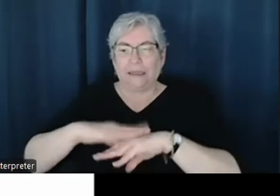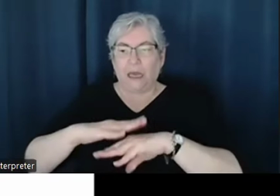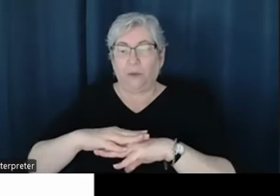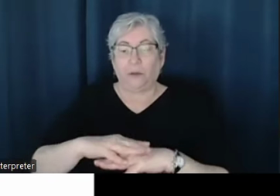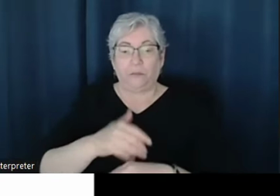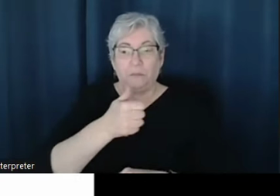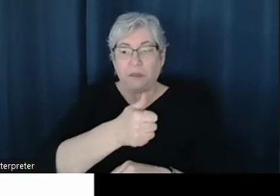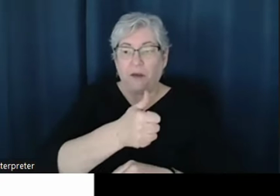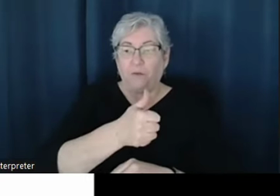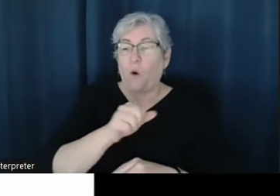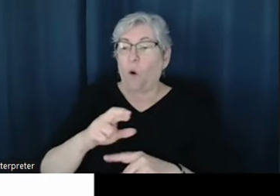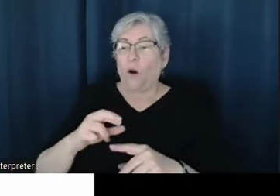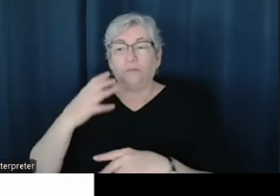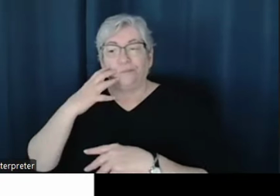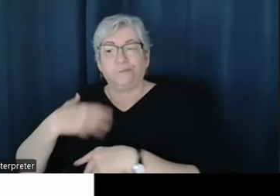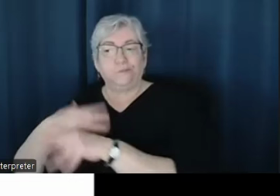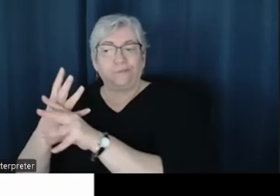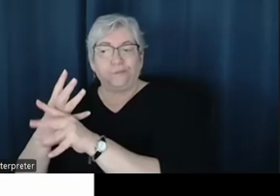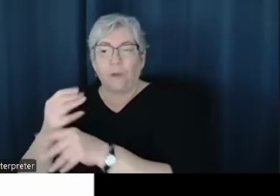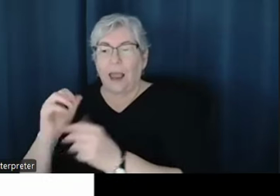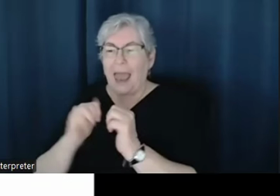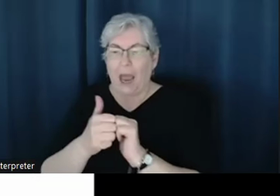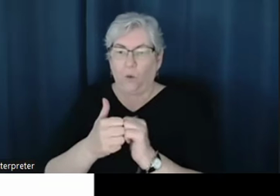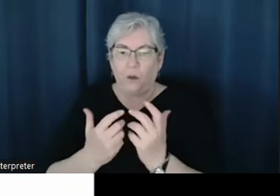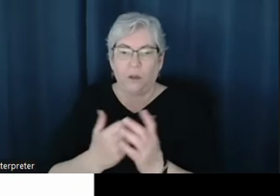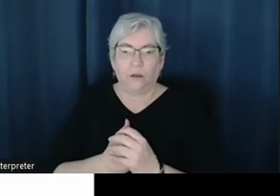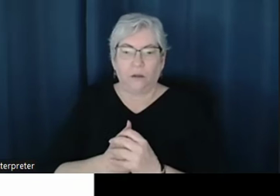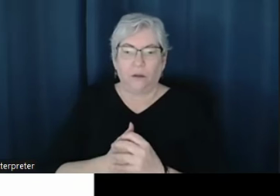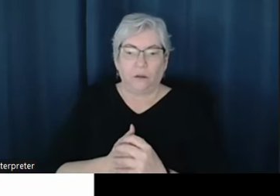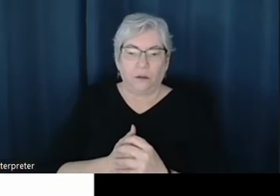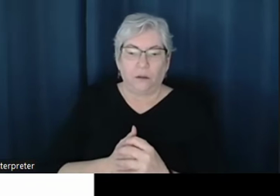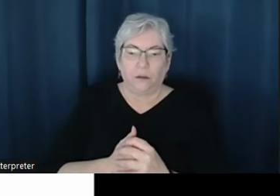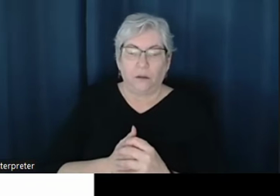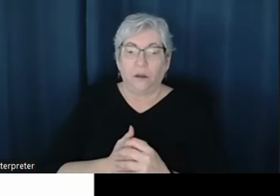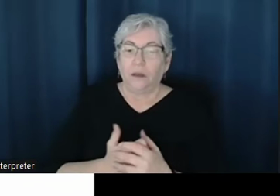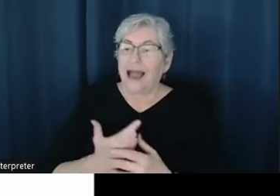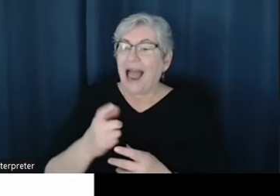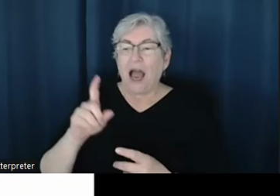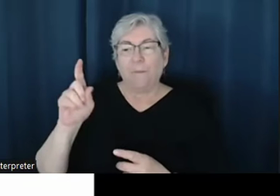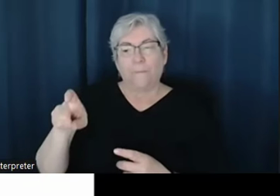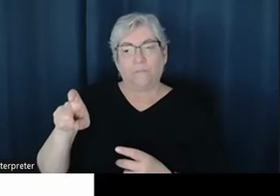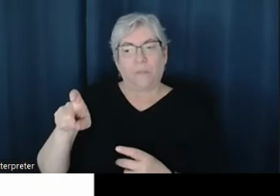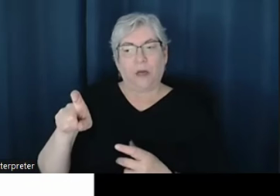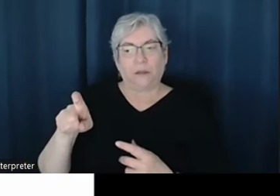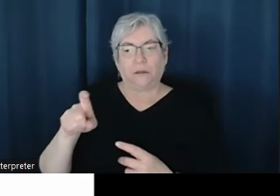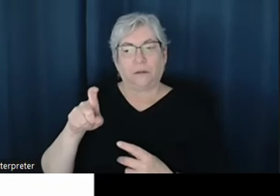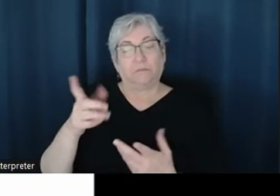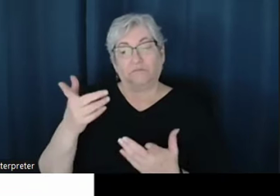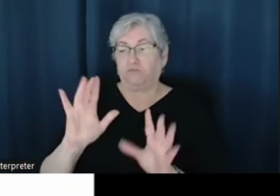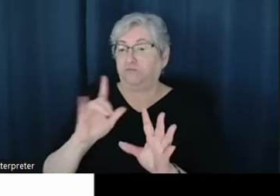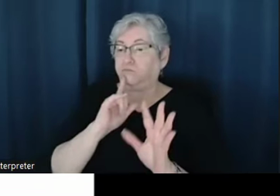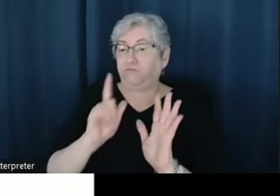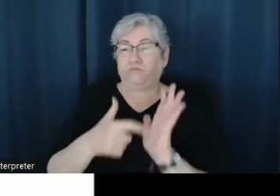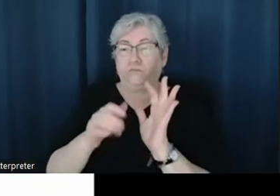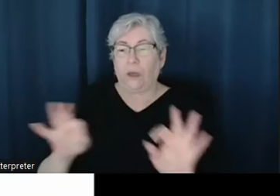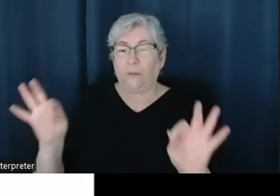individually or through conference calls? And it's got to be, it's critical that